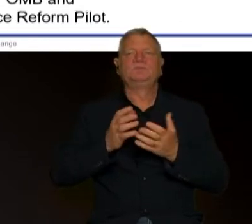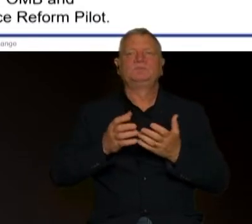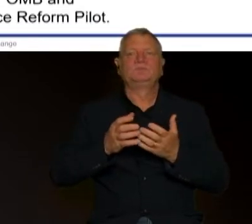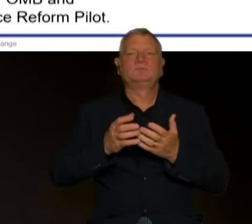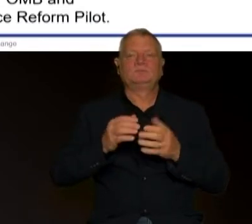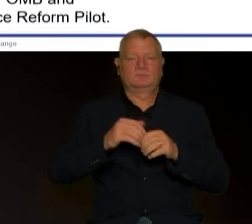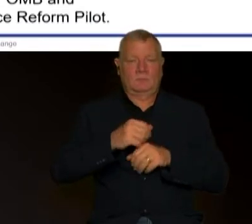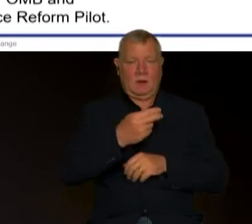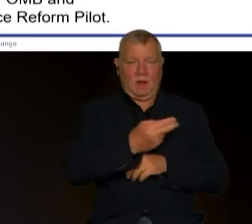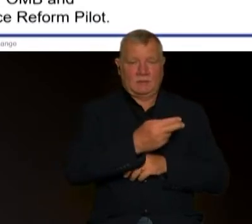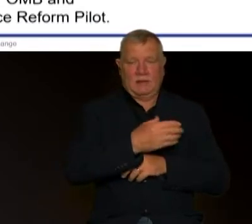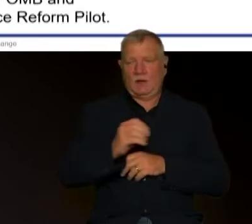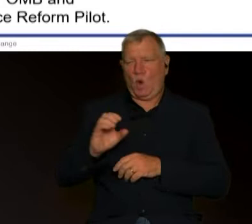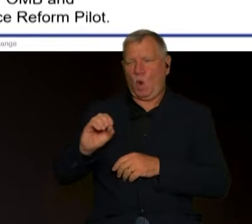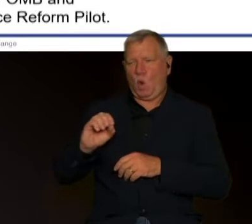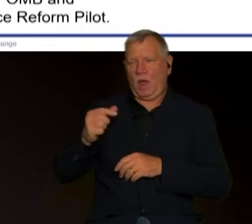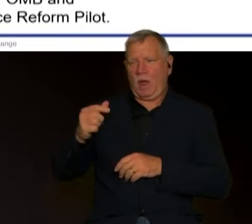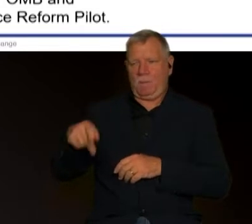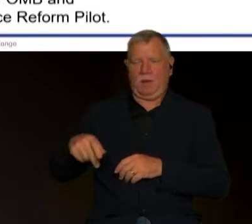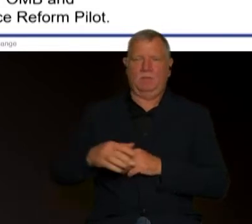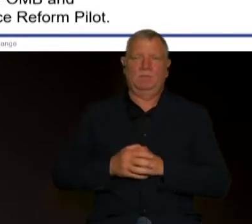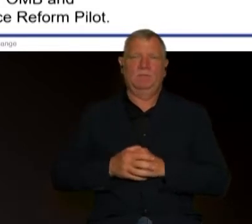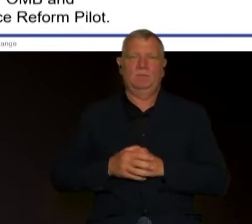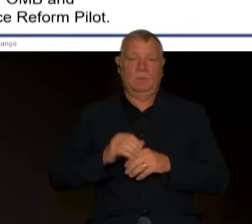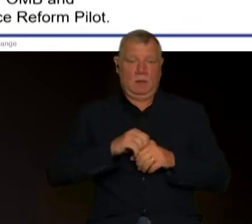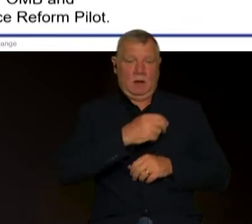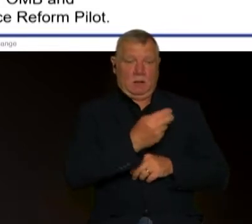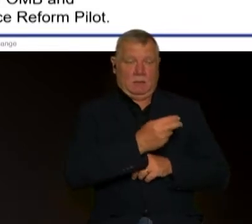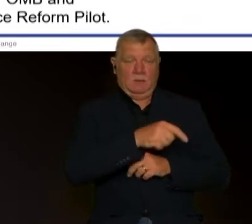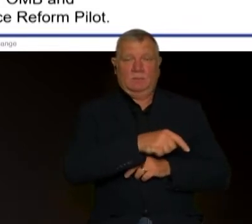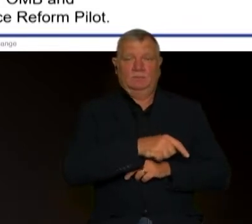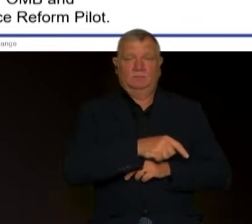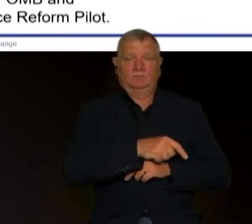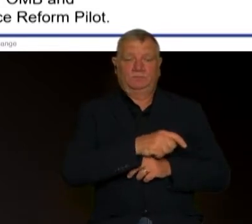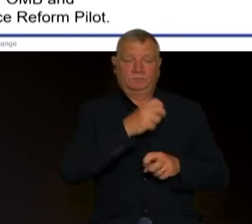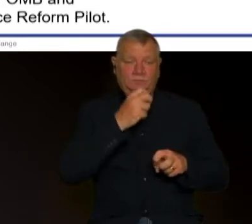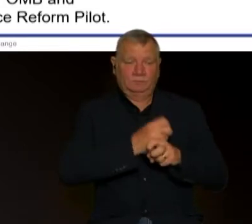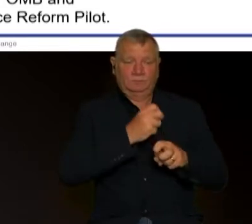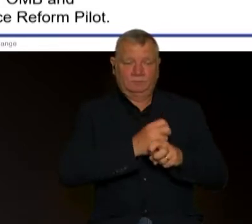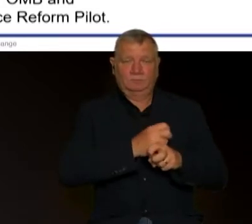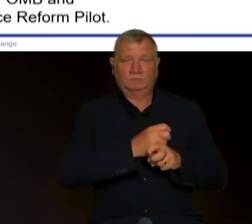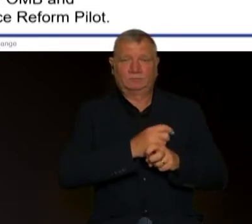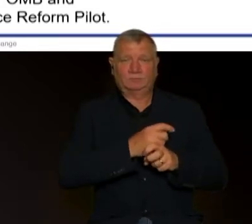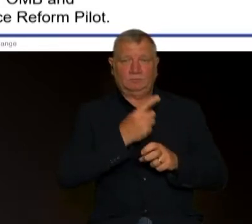the positions in the Treasury Department and OMB. In the Treasury Department,